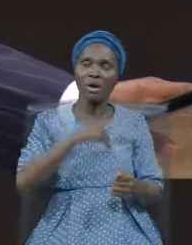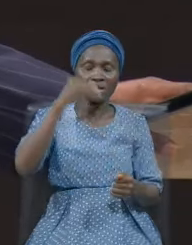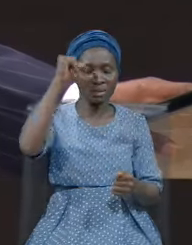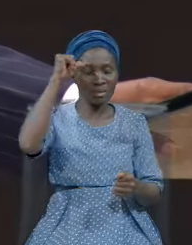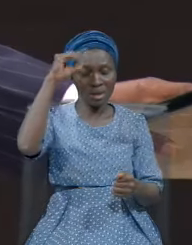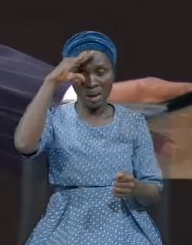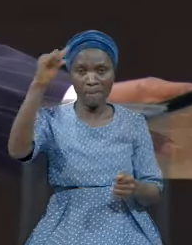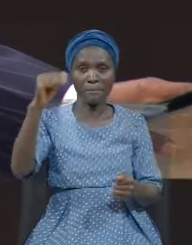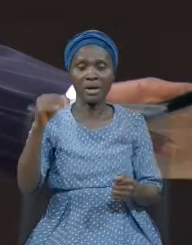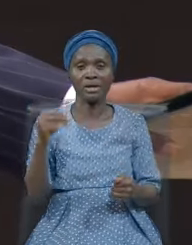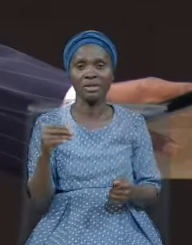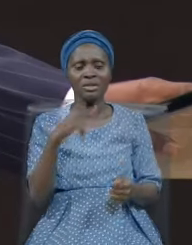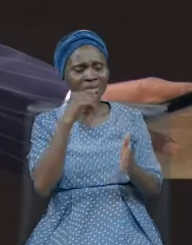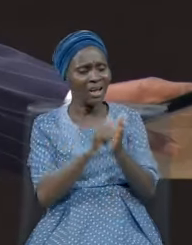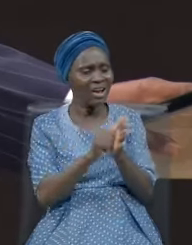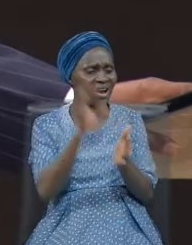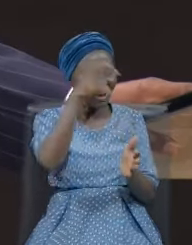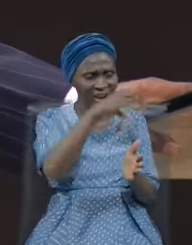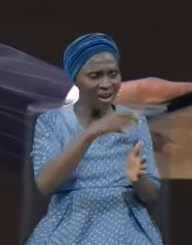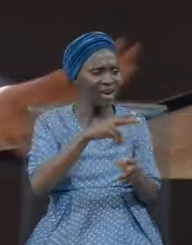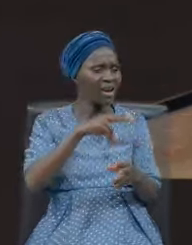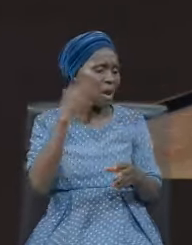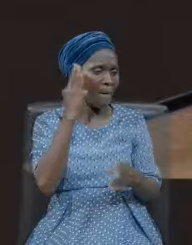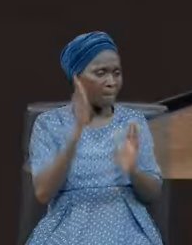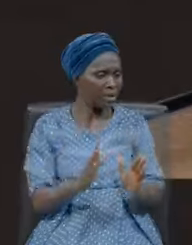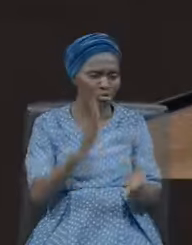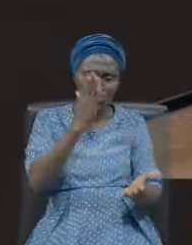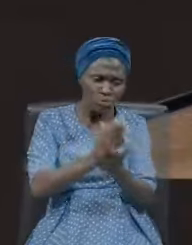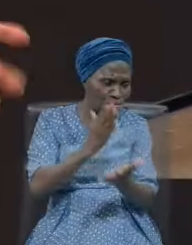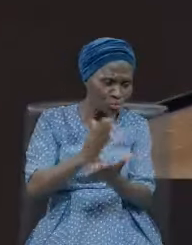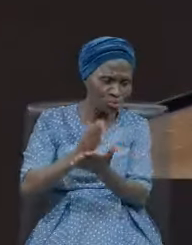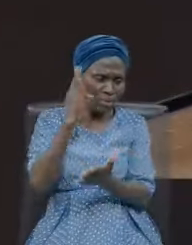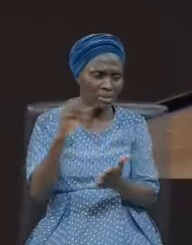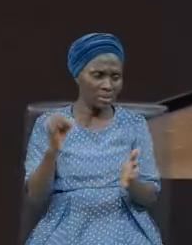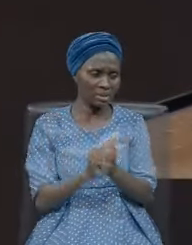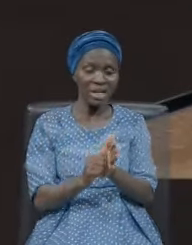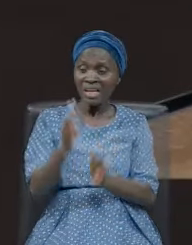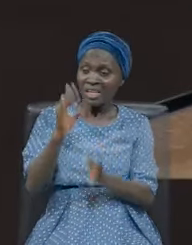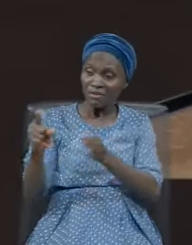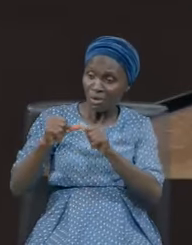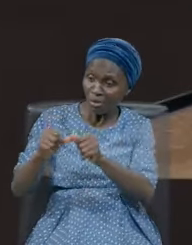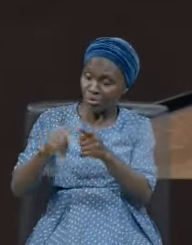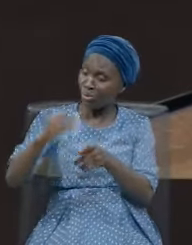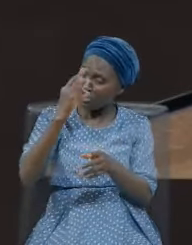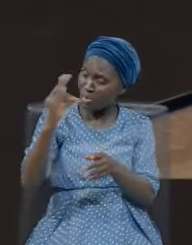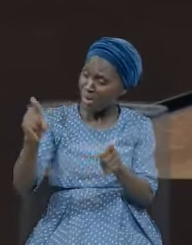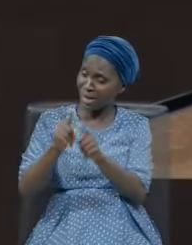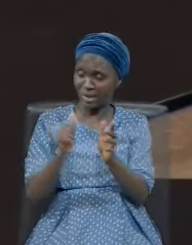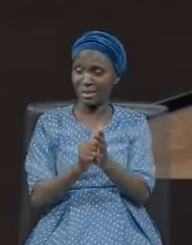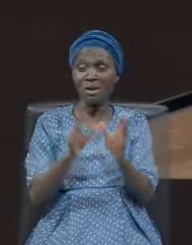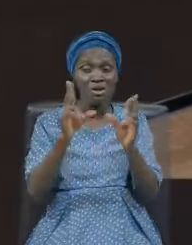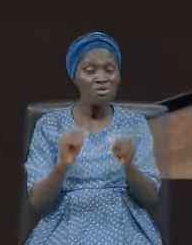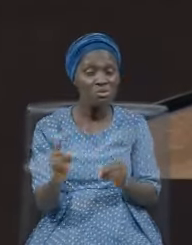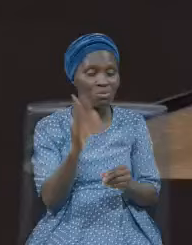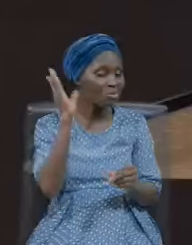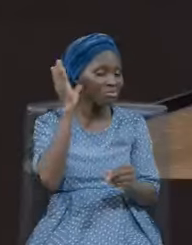Pastor, stop preaching that. Because now, if you keep on preaching that, nobody will listen to you